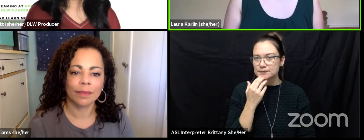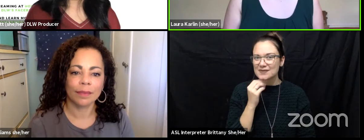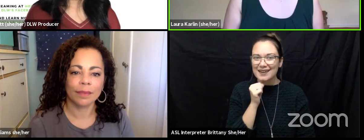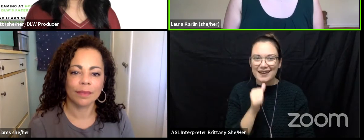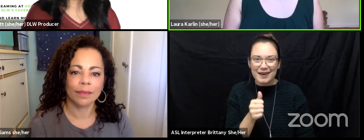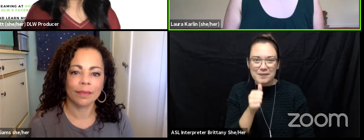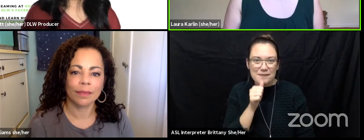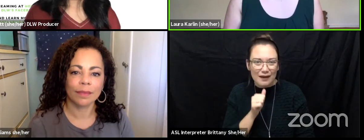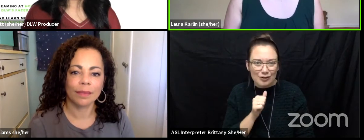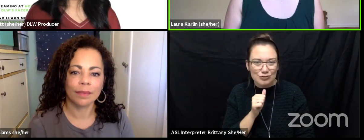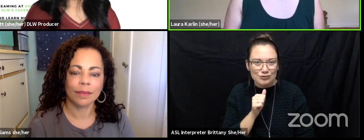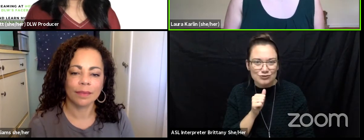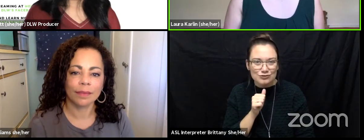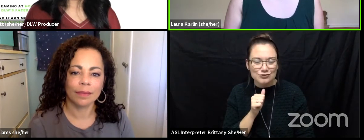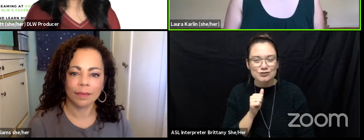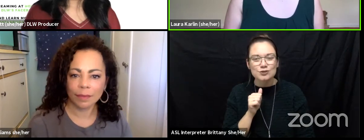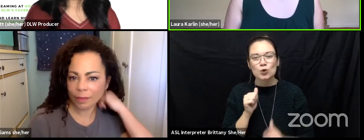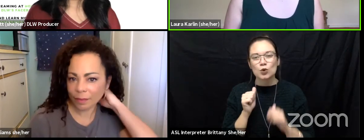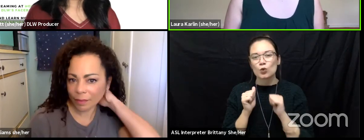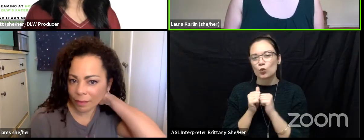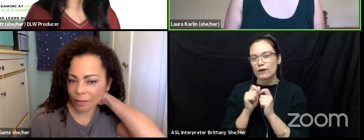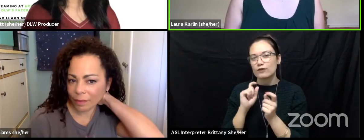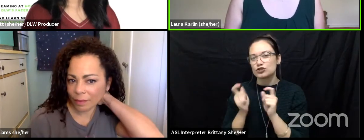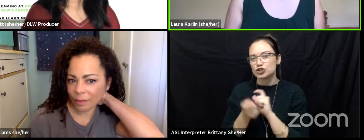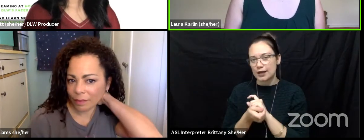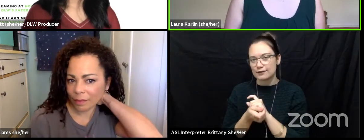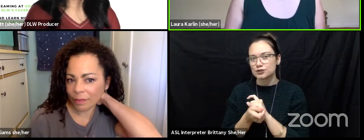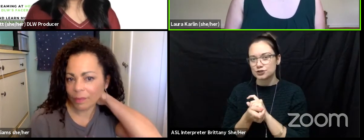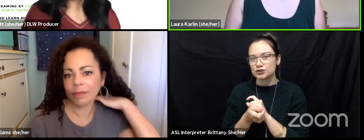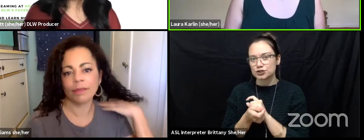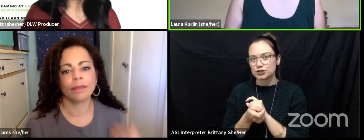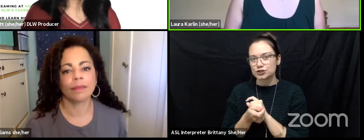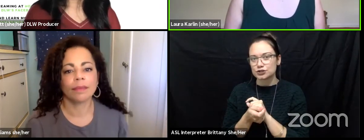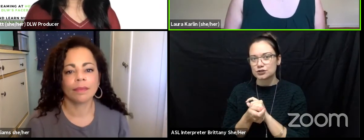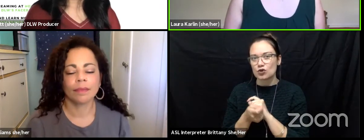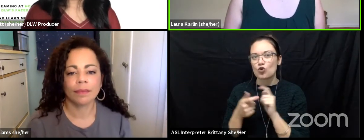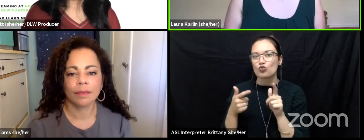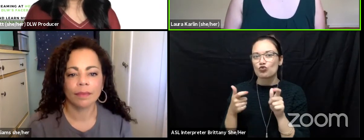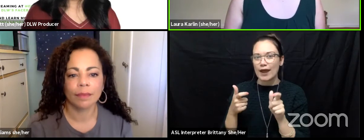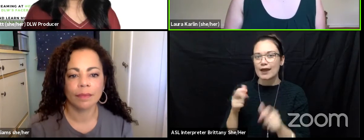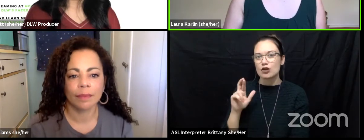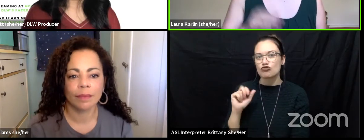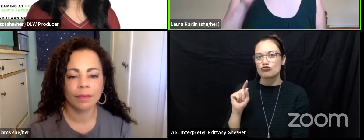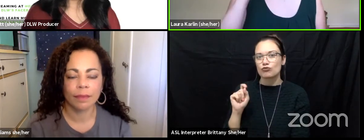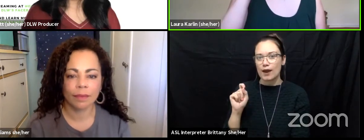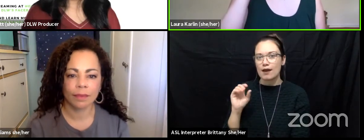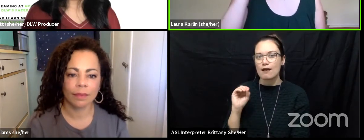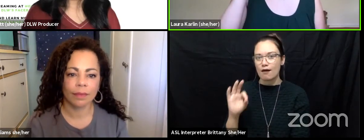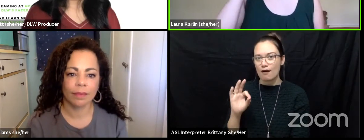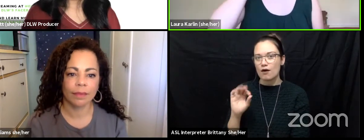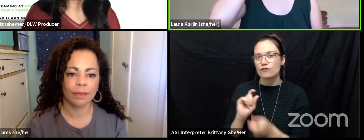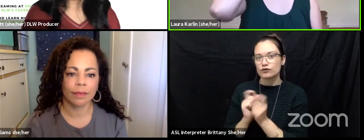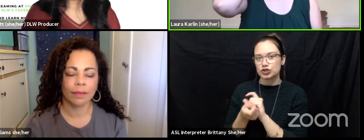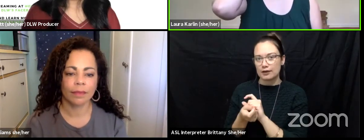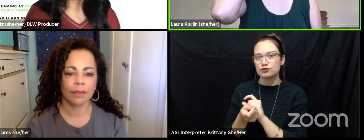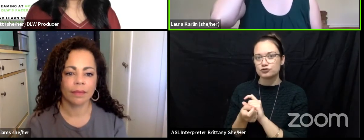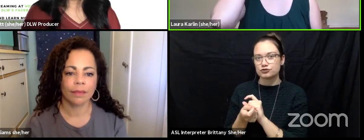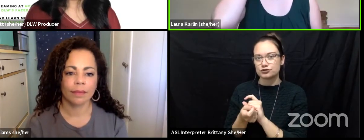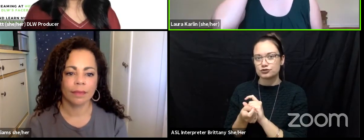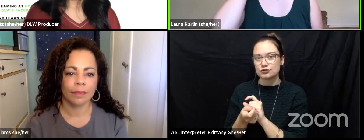impatience with change, with the rate of change. That I'm learning